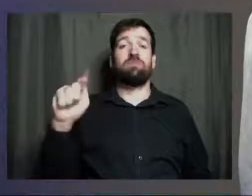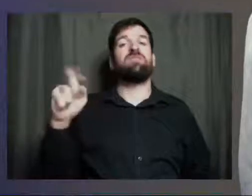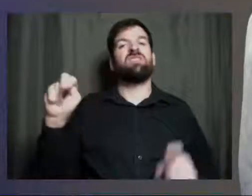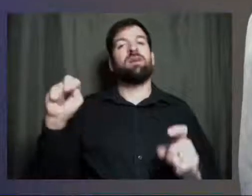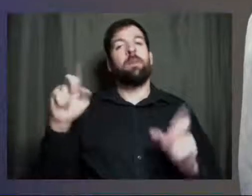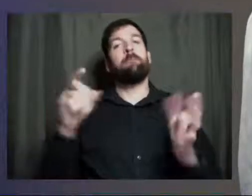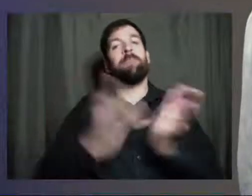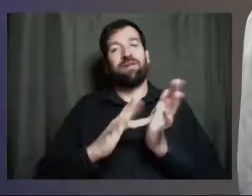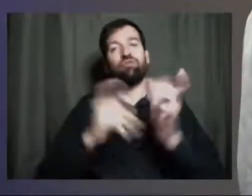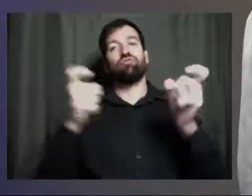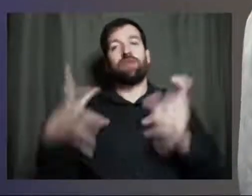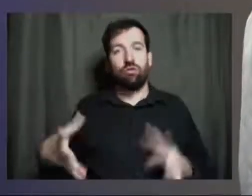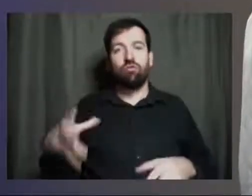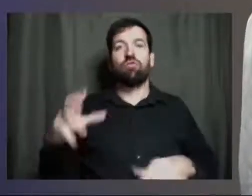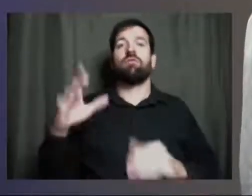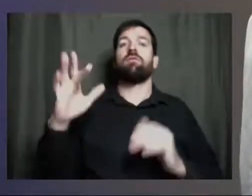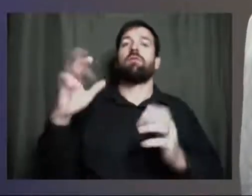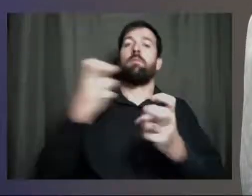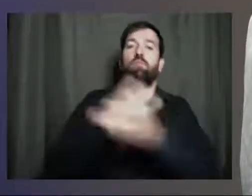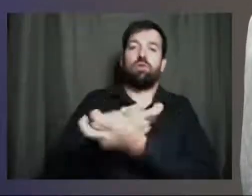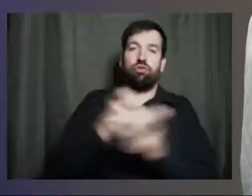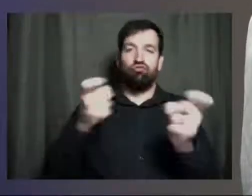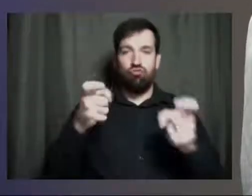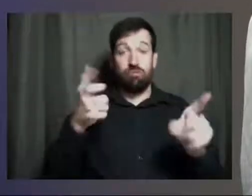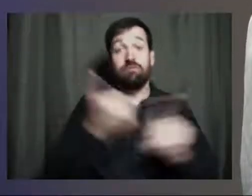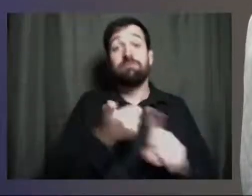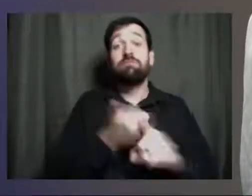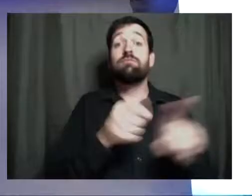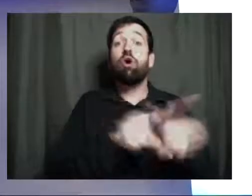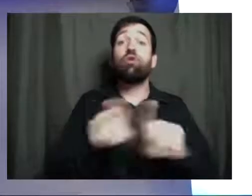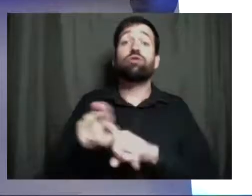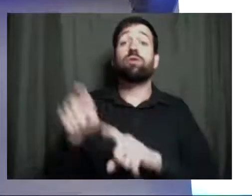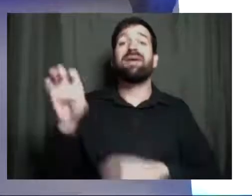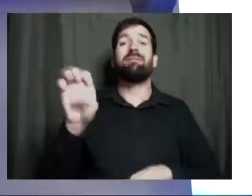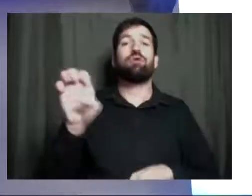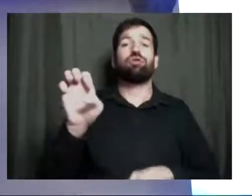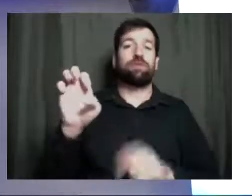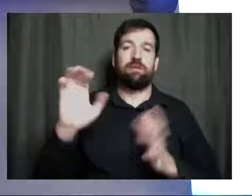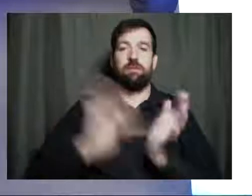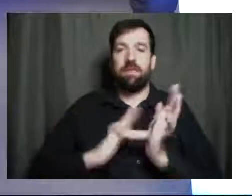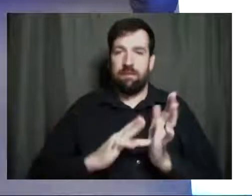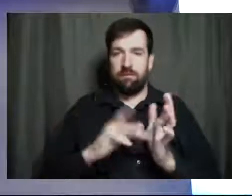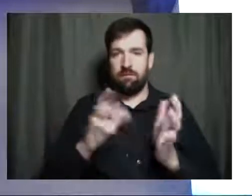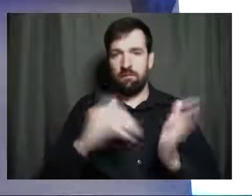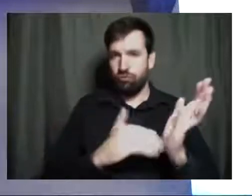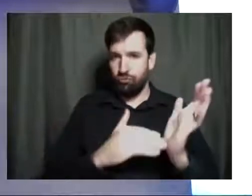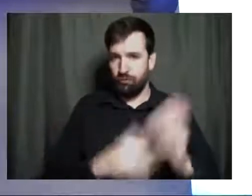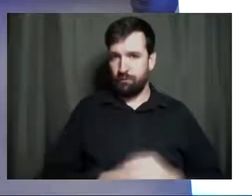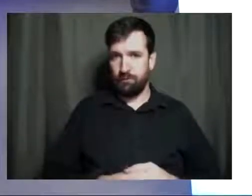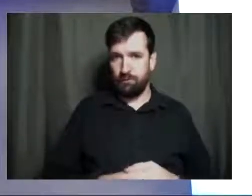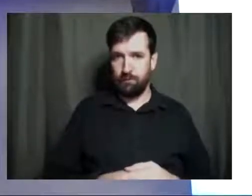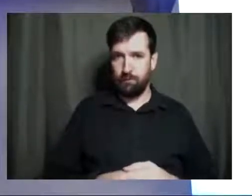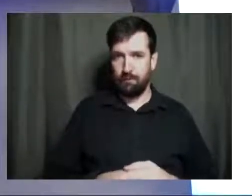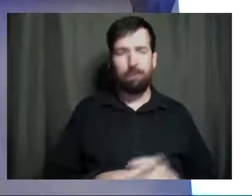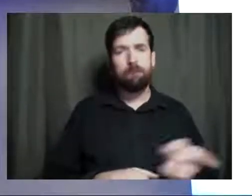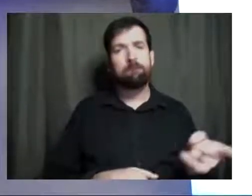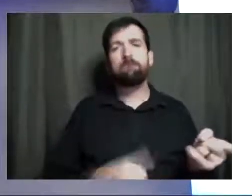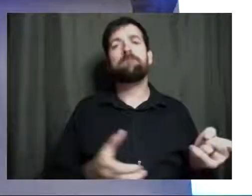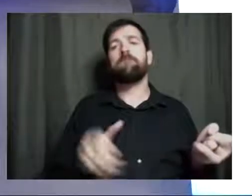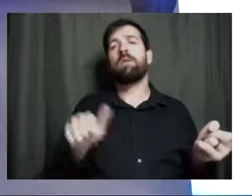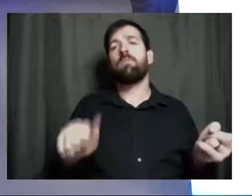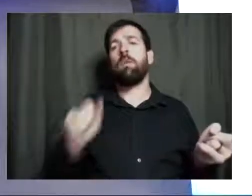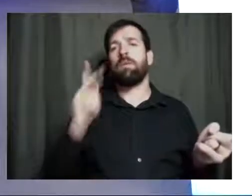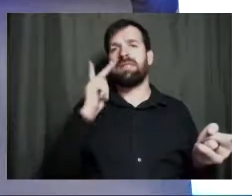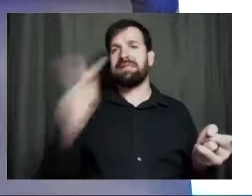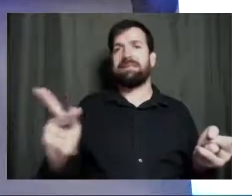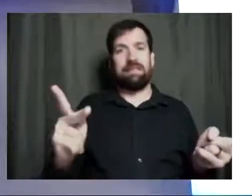at the University of Kansas Health System. He is also an emergency medicine doctor. And you've probably seen it all in some way